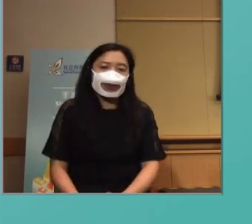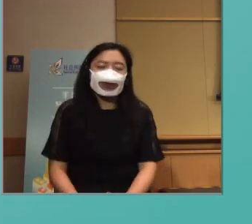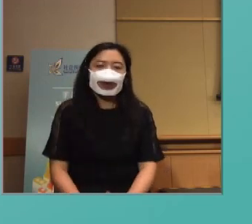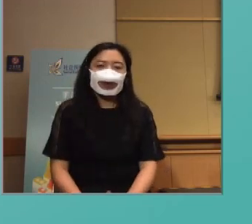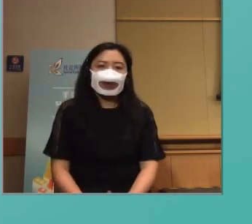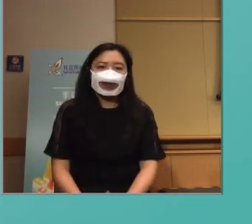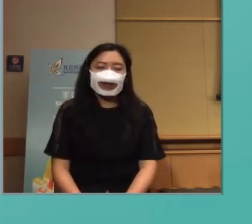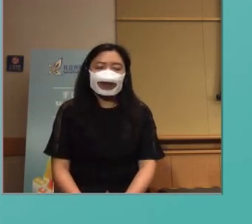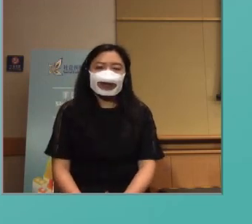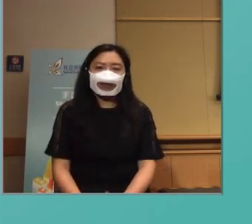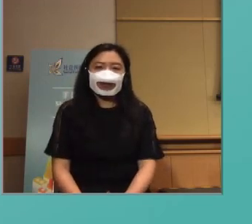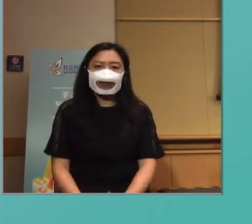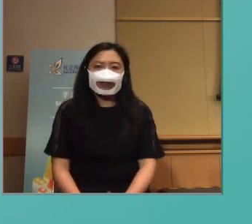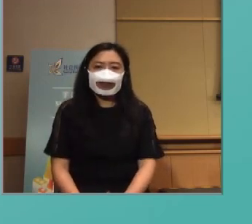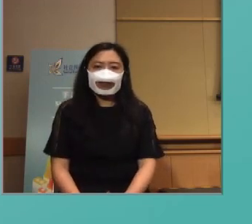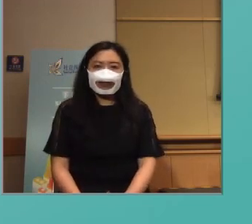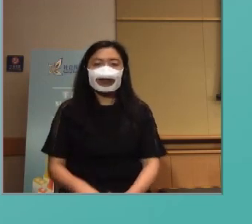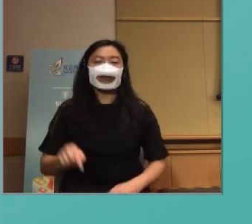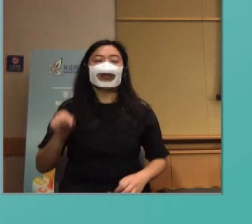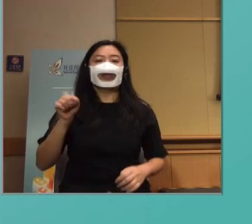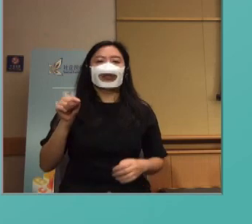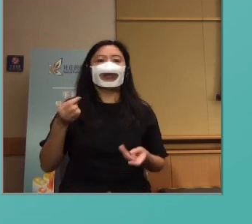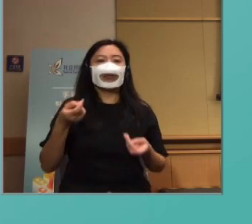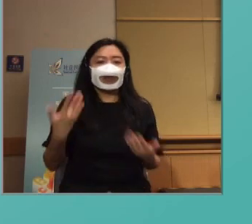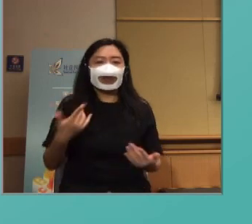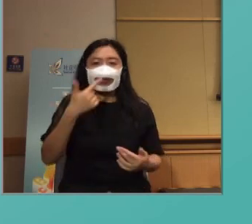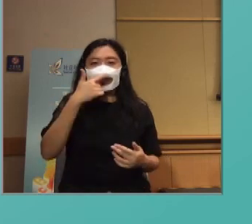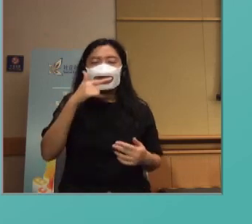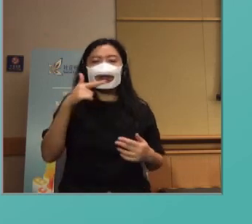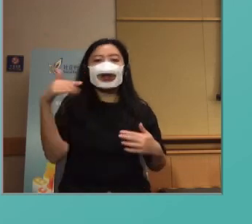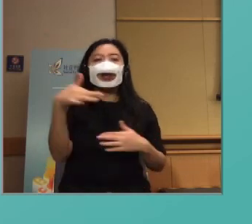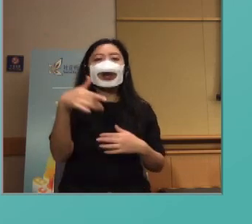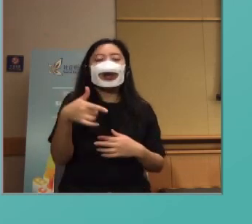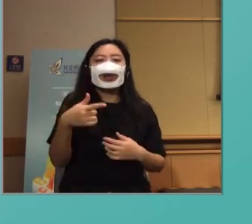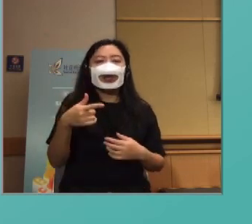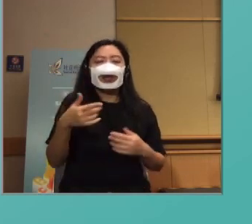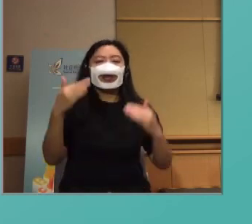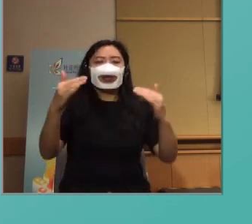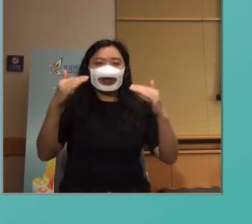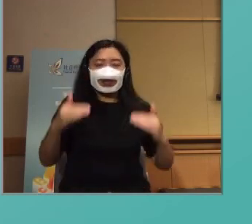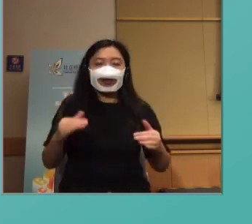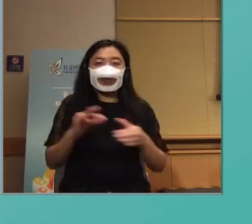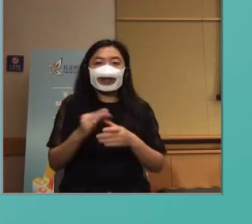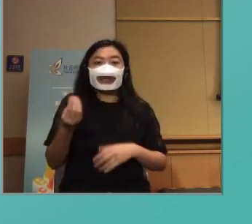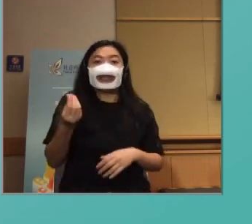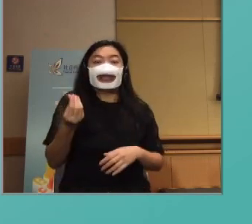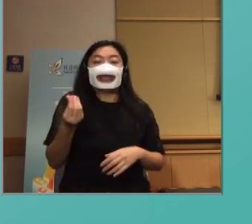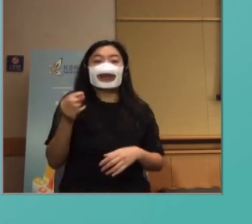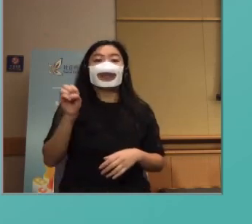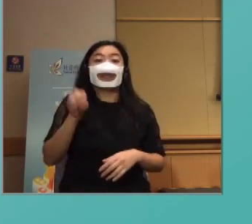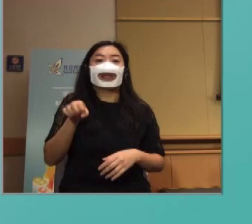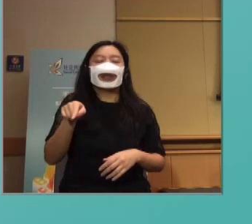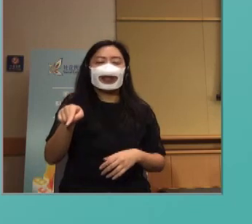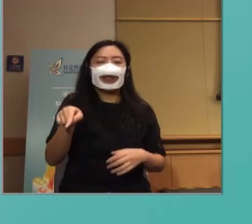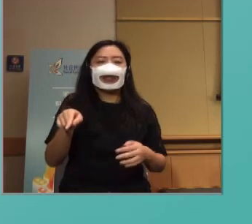with in the growing industry. Uh, However, back to the funding issue, if NFTs are crowd